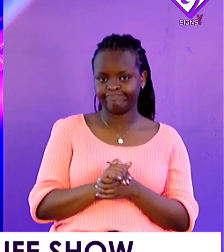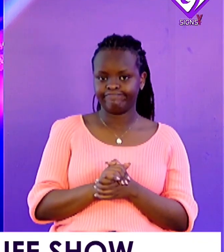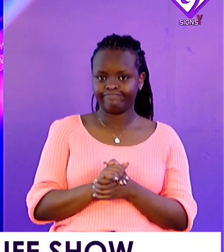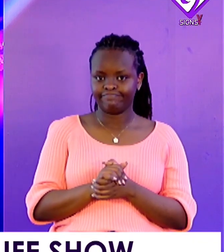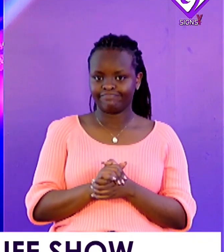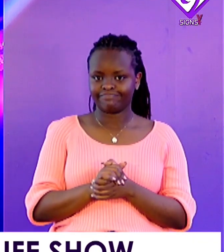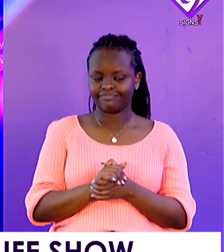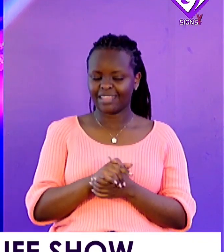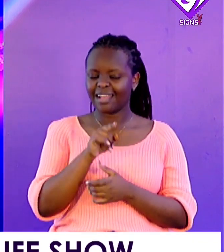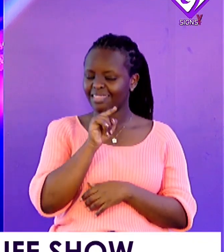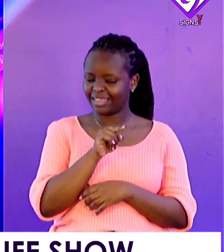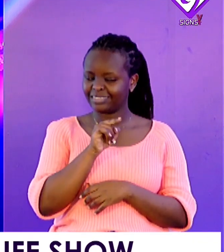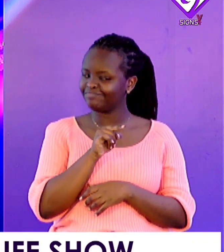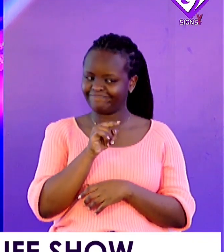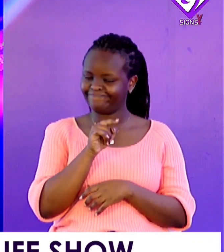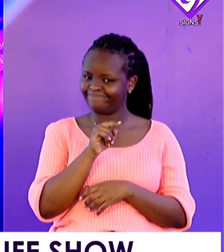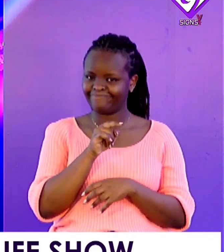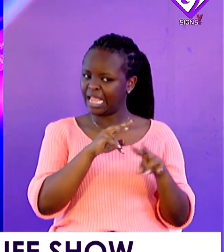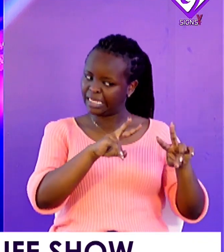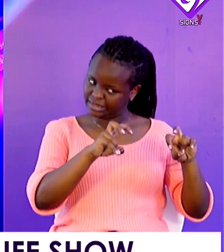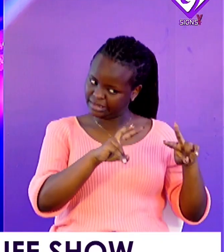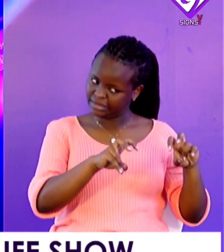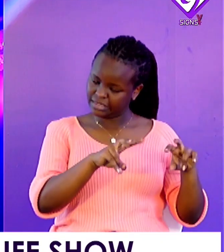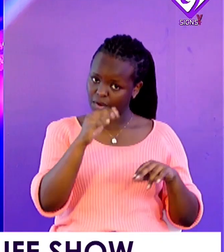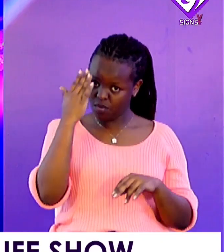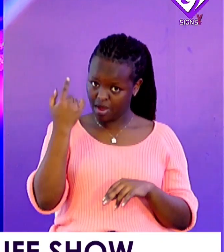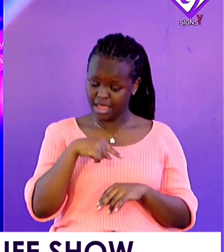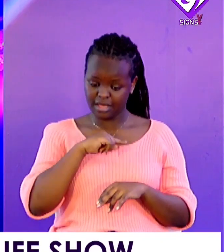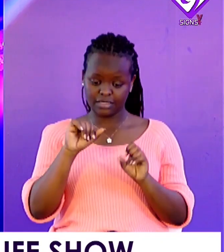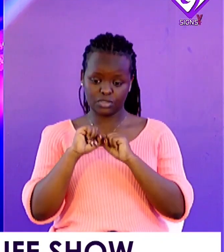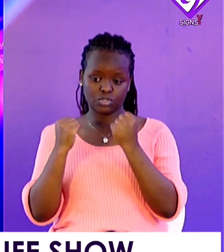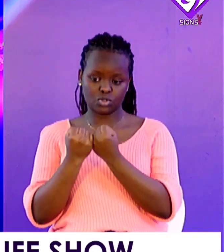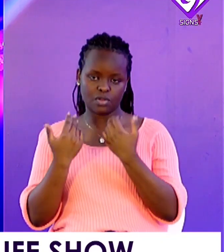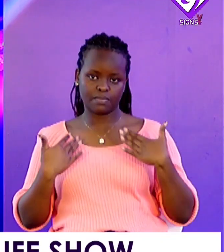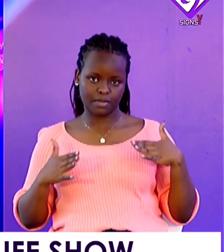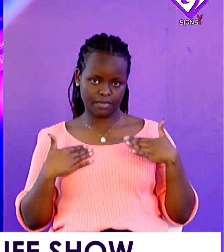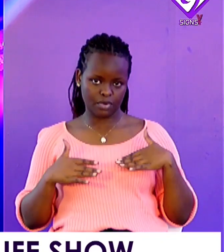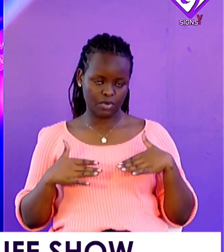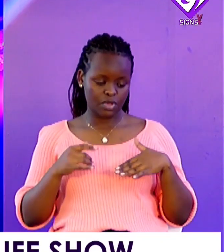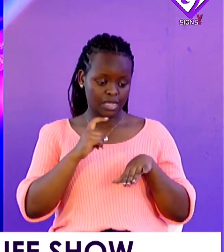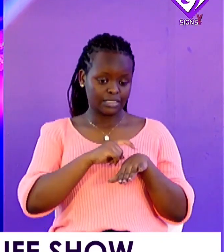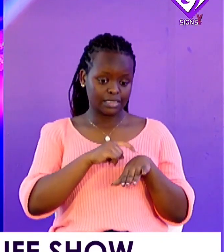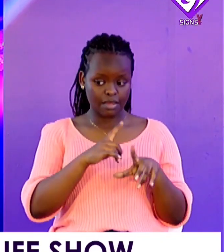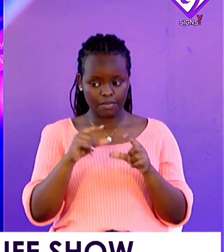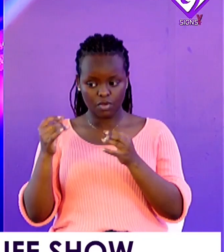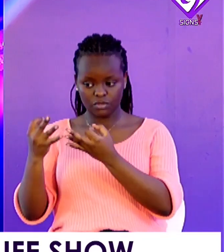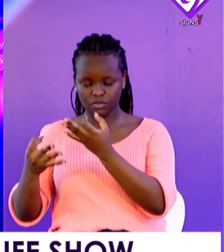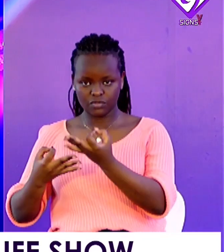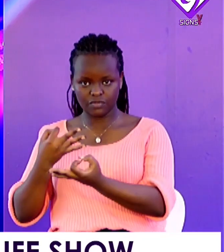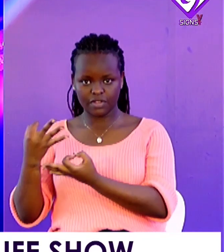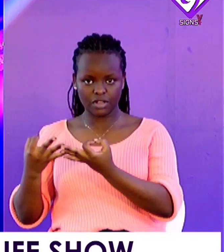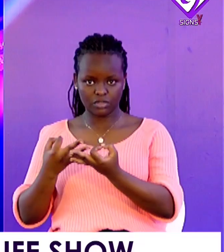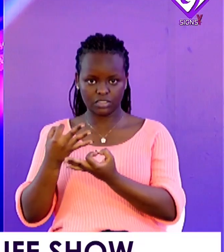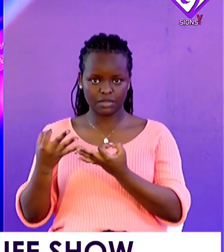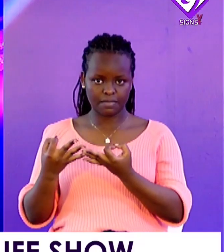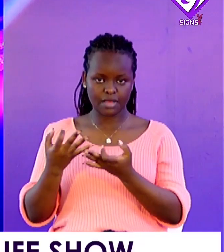needs to be evaluated, because we are social beings. And even when we come to fellowship on